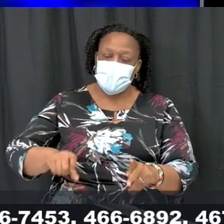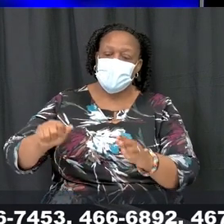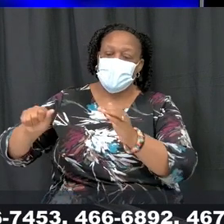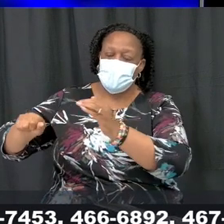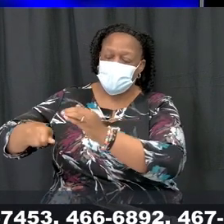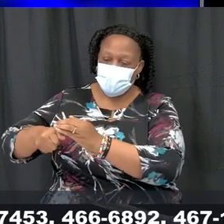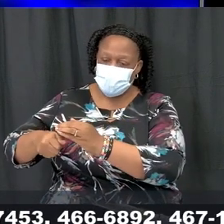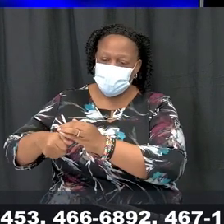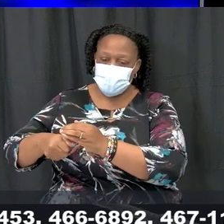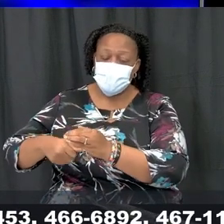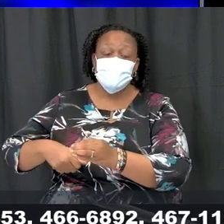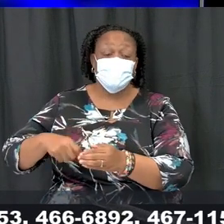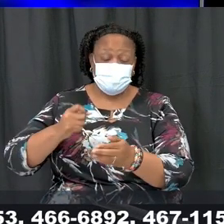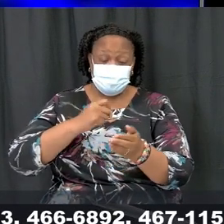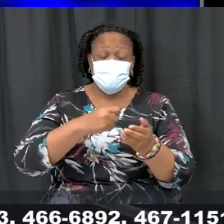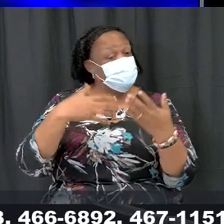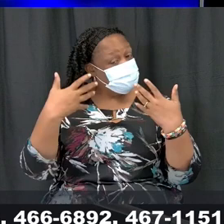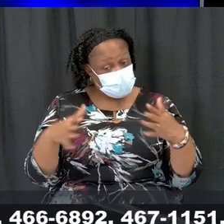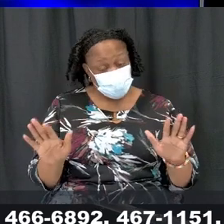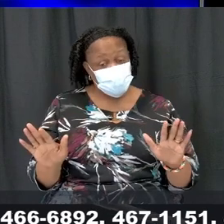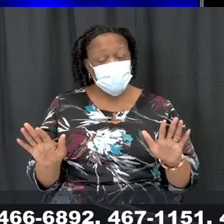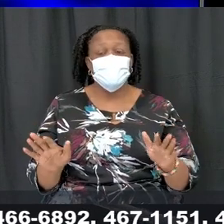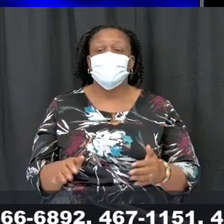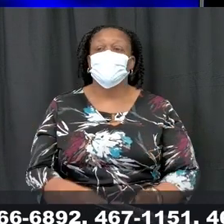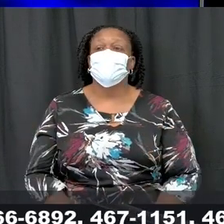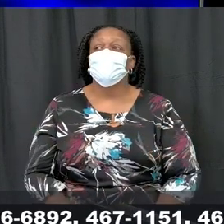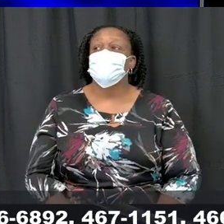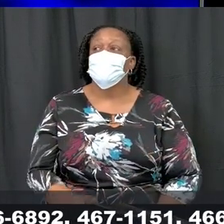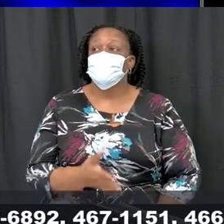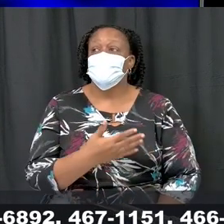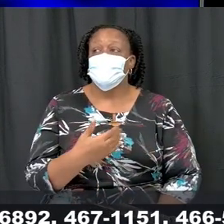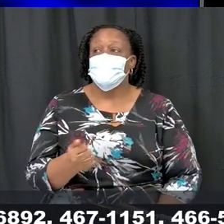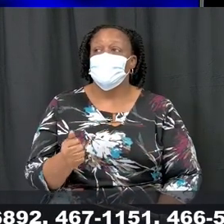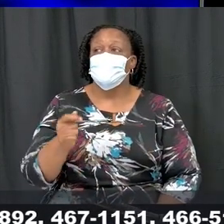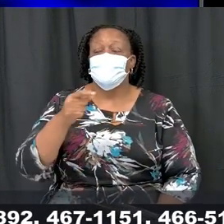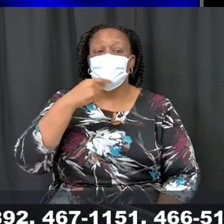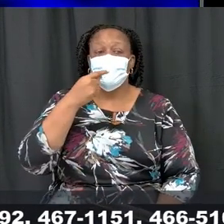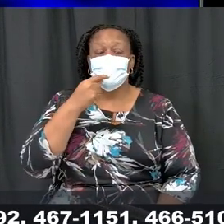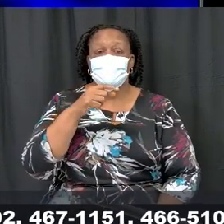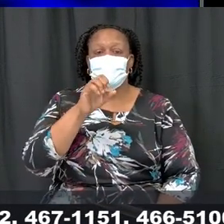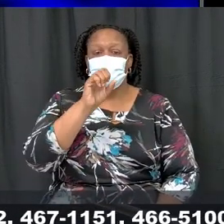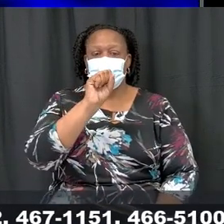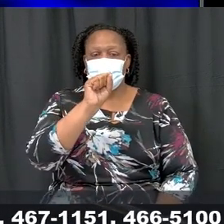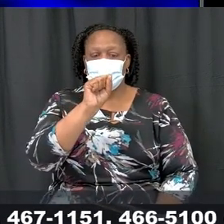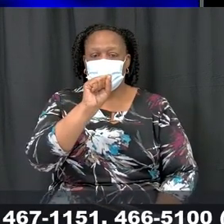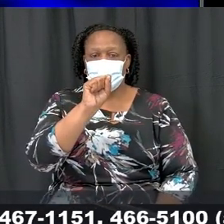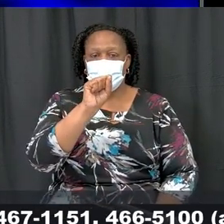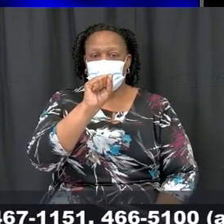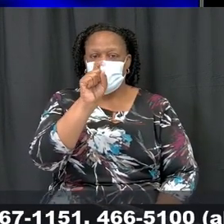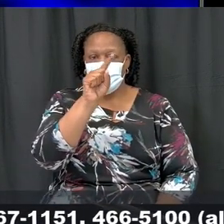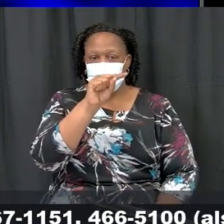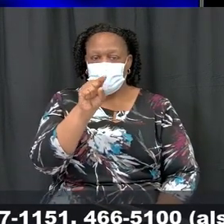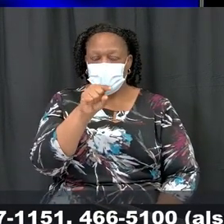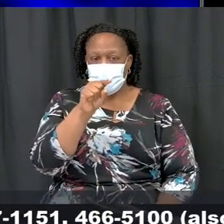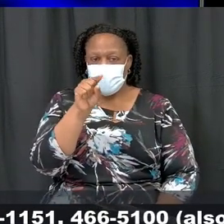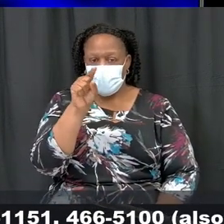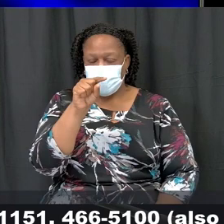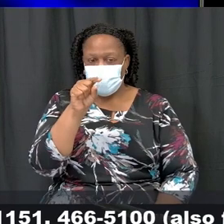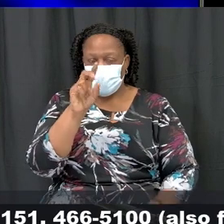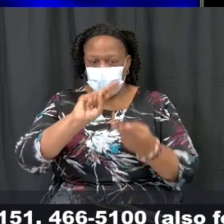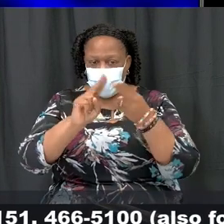That letter is already designed, just about to be gazetted, and it would state the Social Security number of the individual, where they